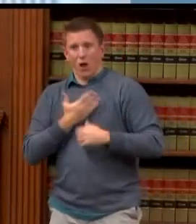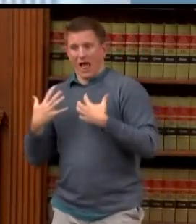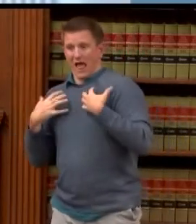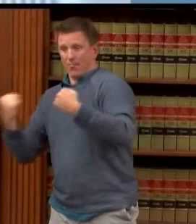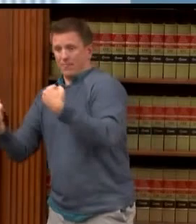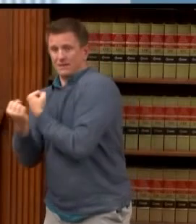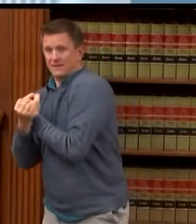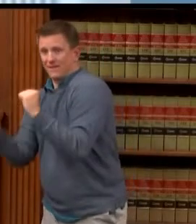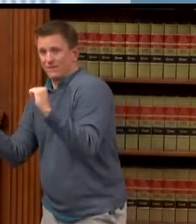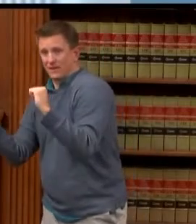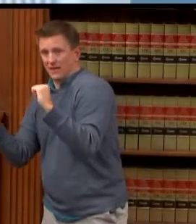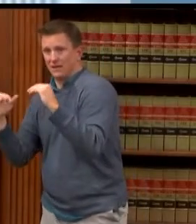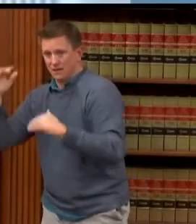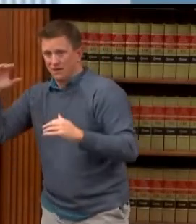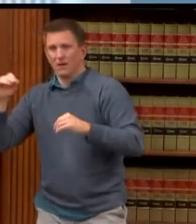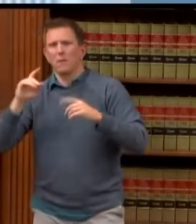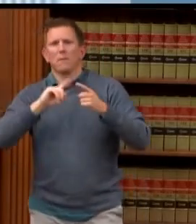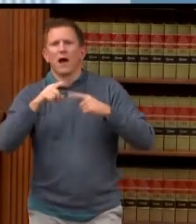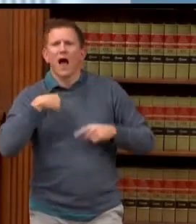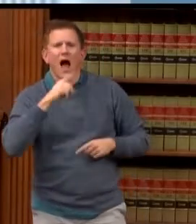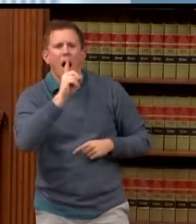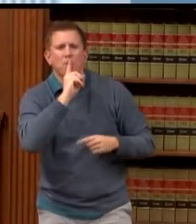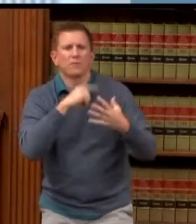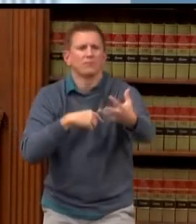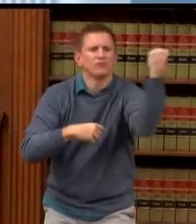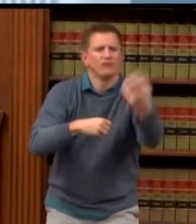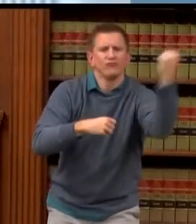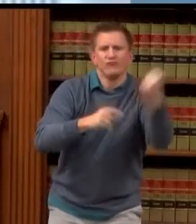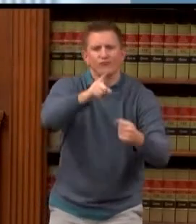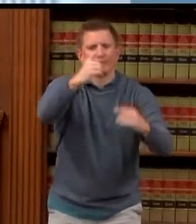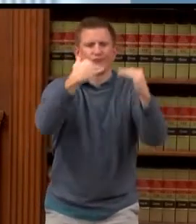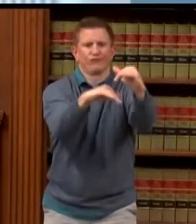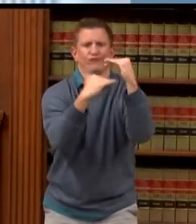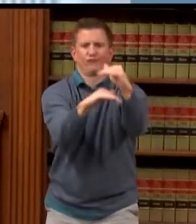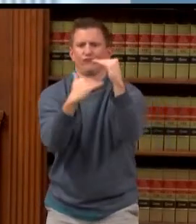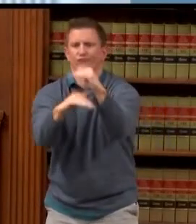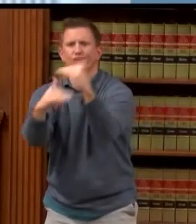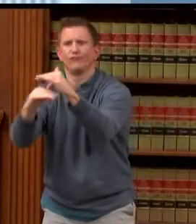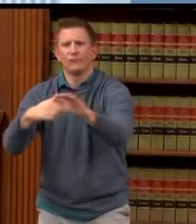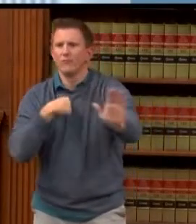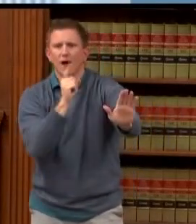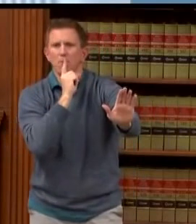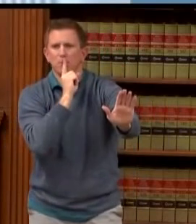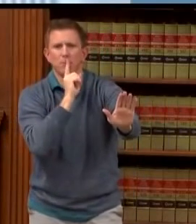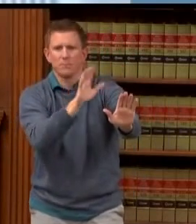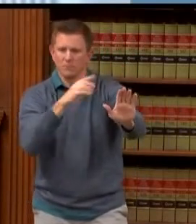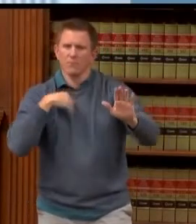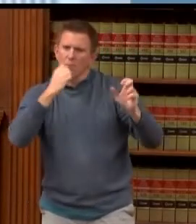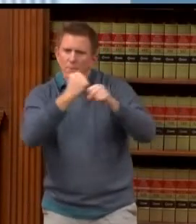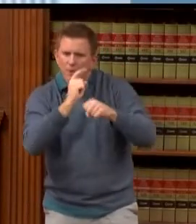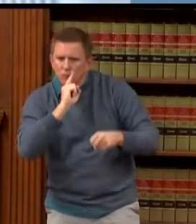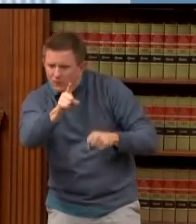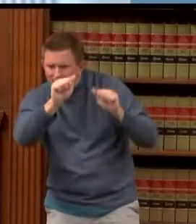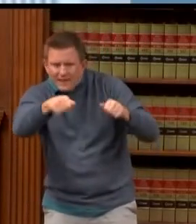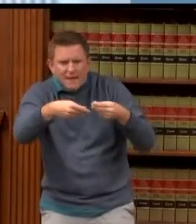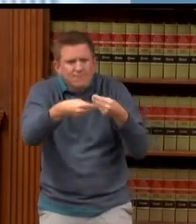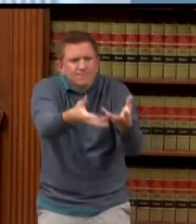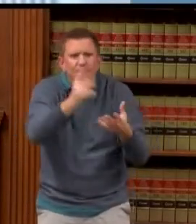once again, the ability for people to care for their families. And people, I can tell you that that stay-at-home order was